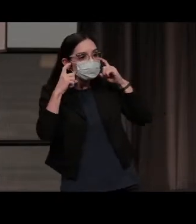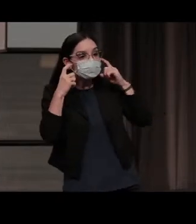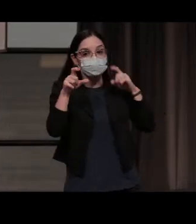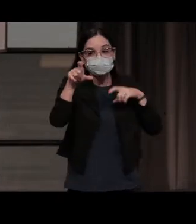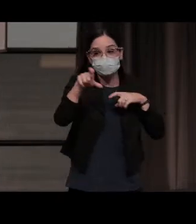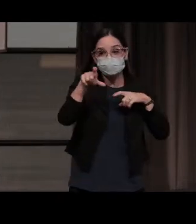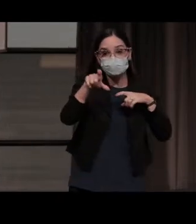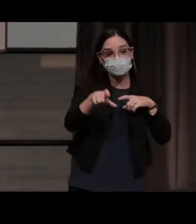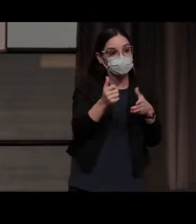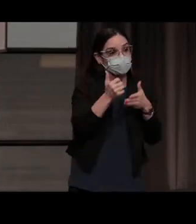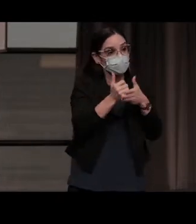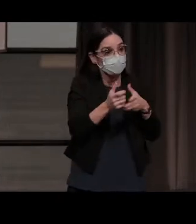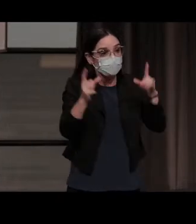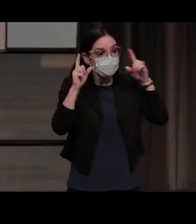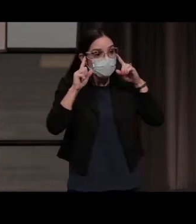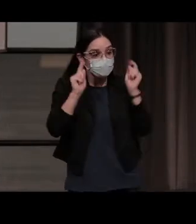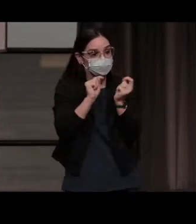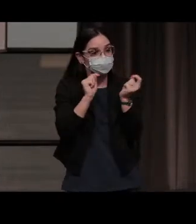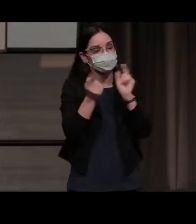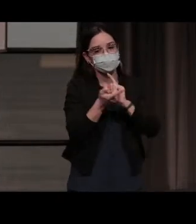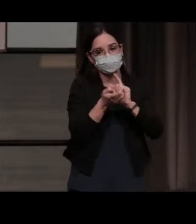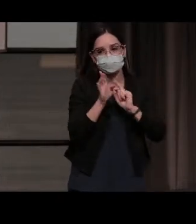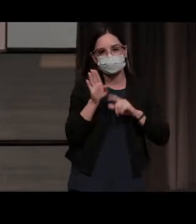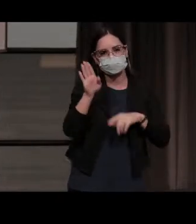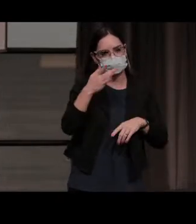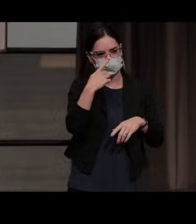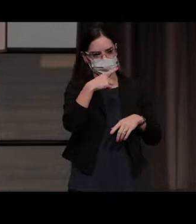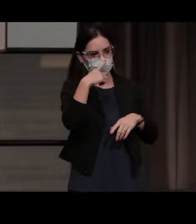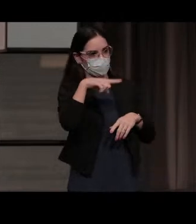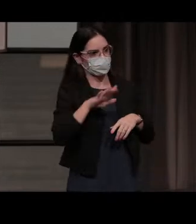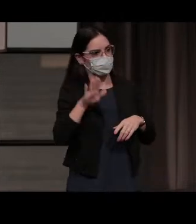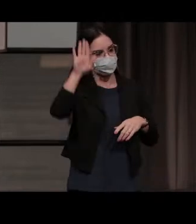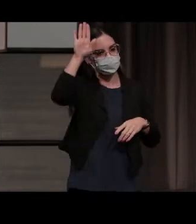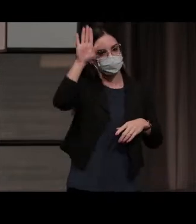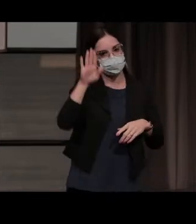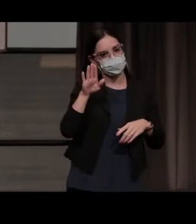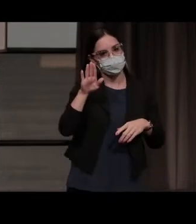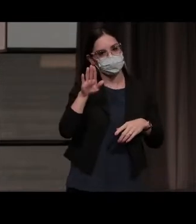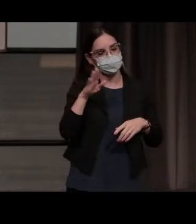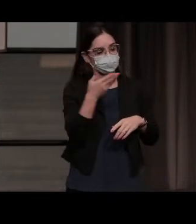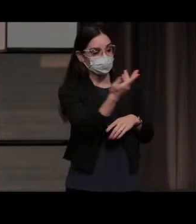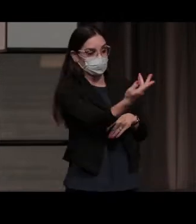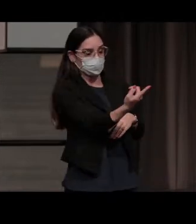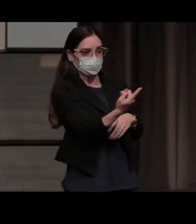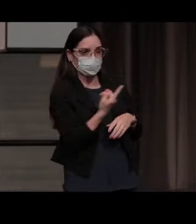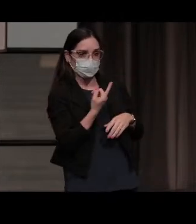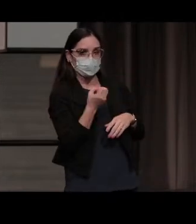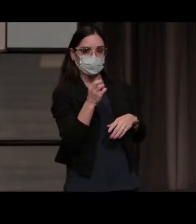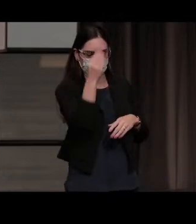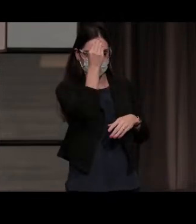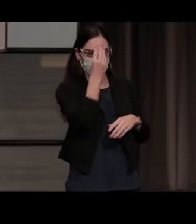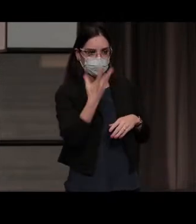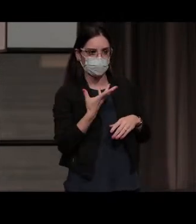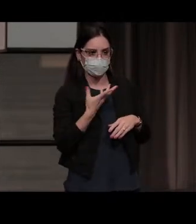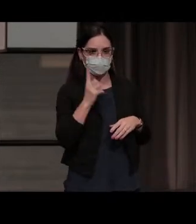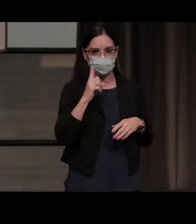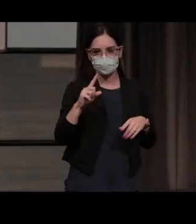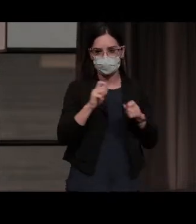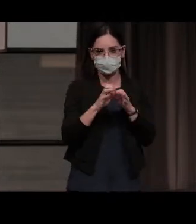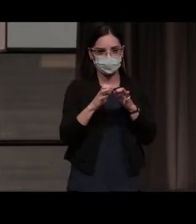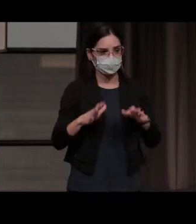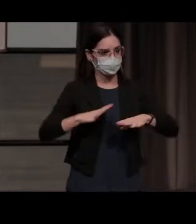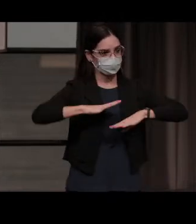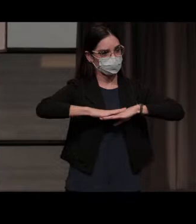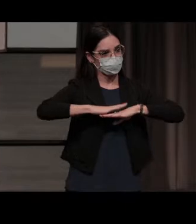with interpretation, just please raise your hand and we'll go to you. Or you can also go see us at the top in the interpretation table. Thank